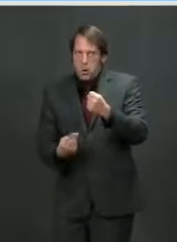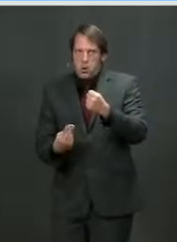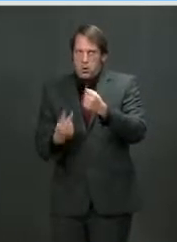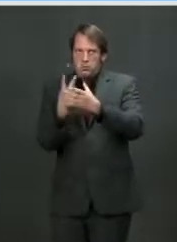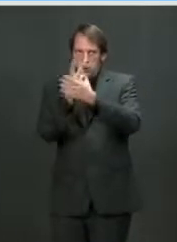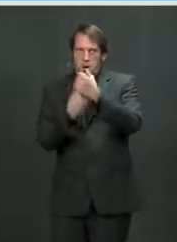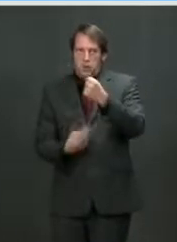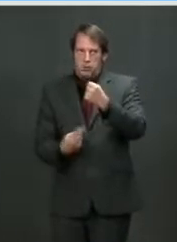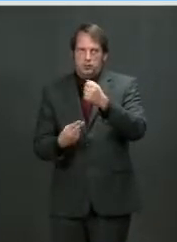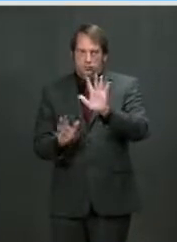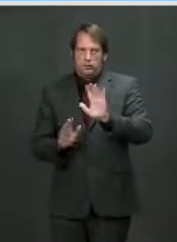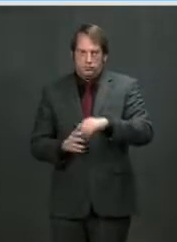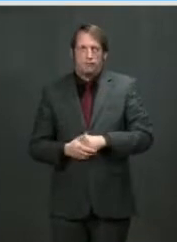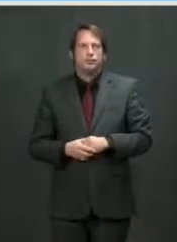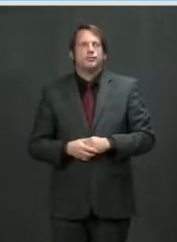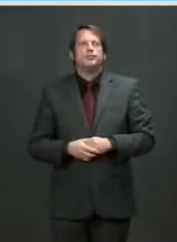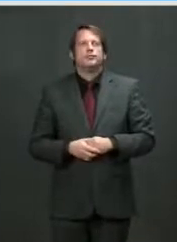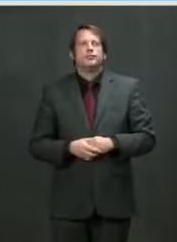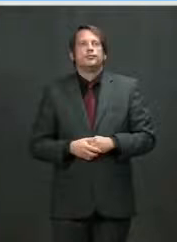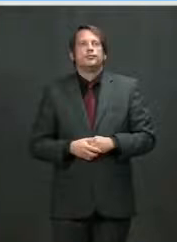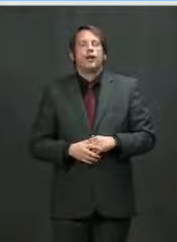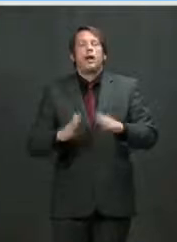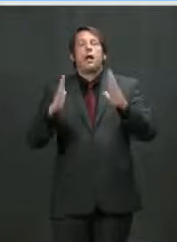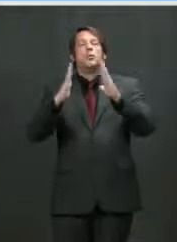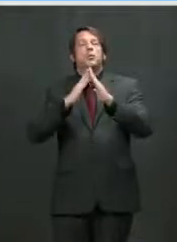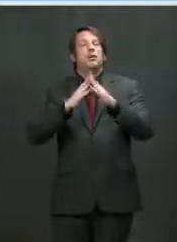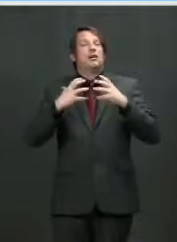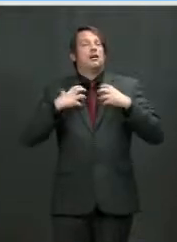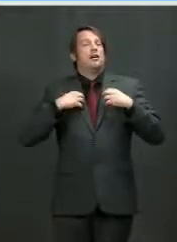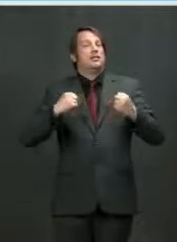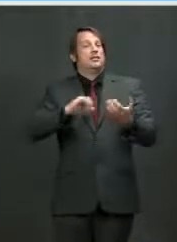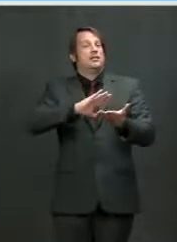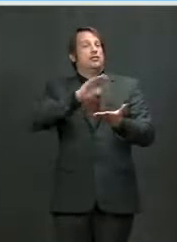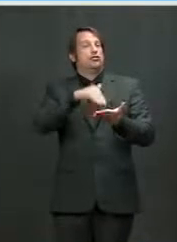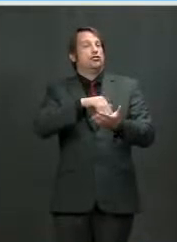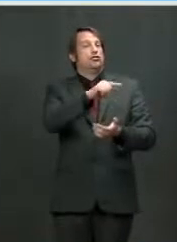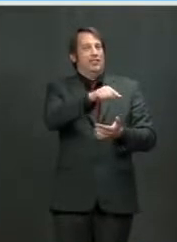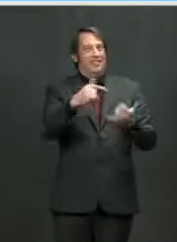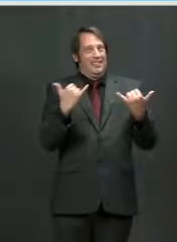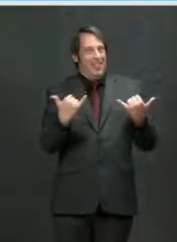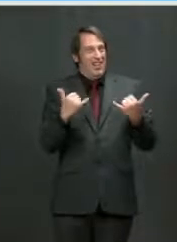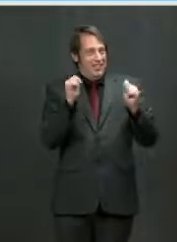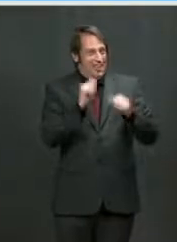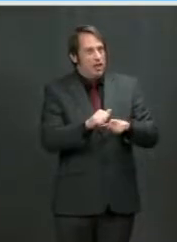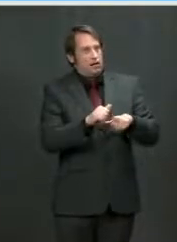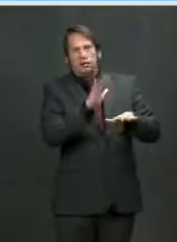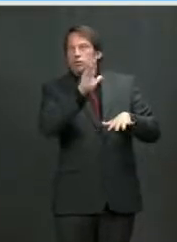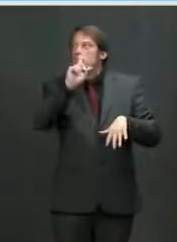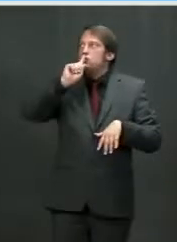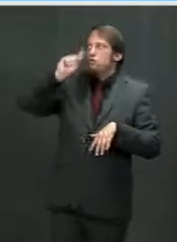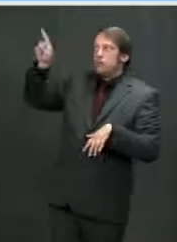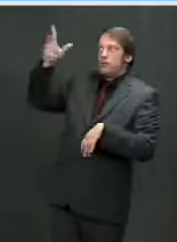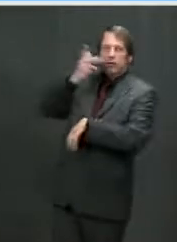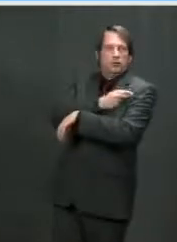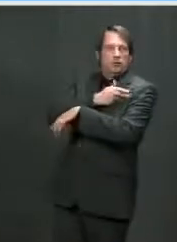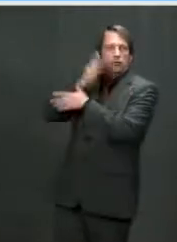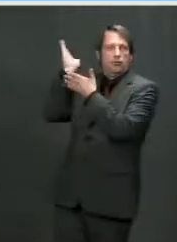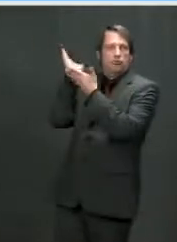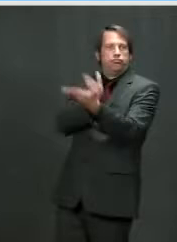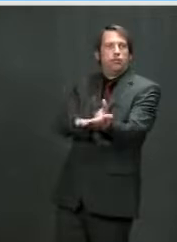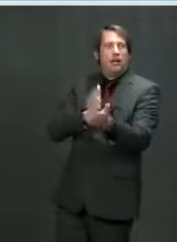example. Community health centers will now be able to order vaccines for their communities